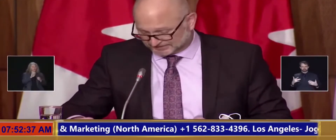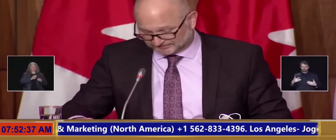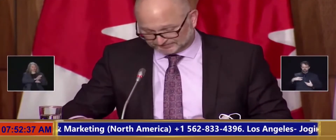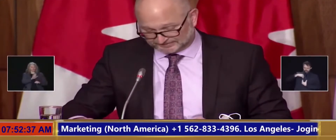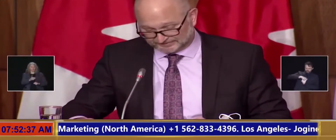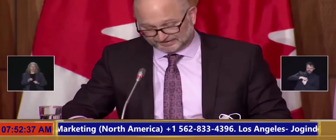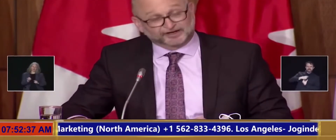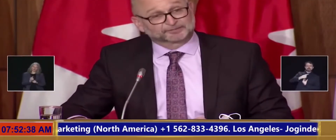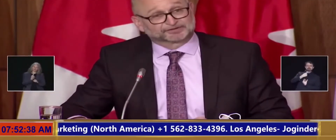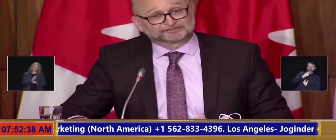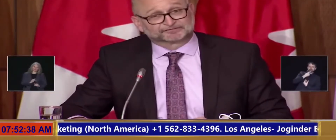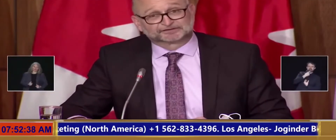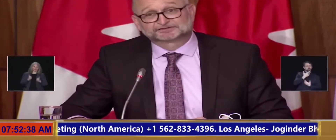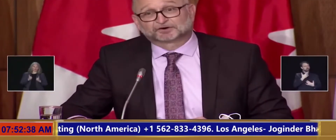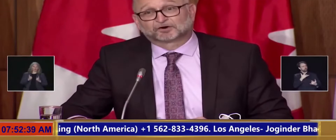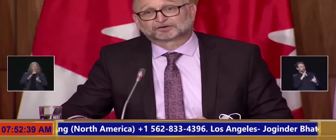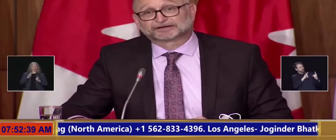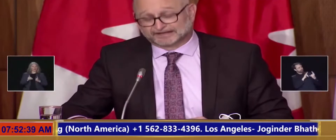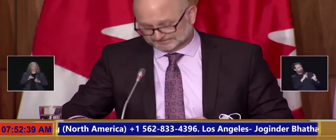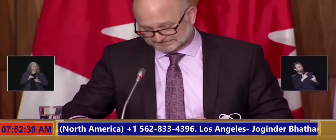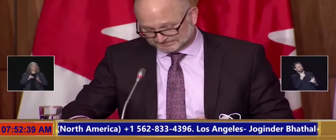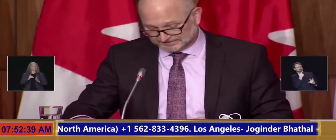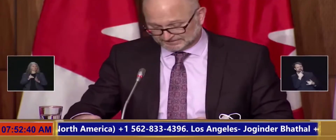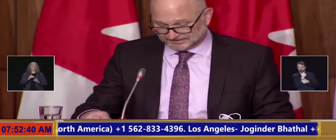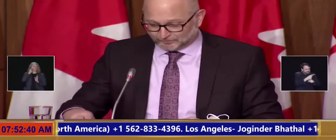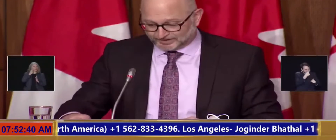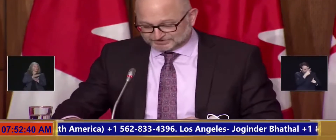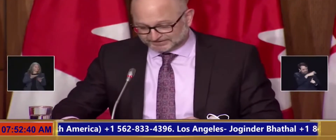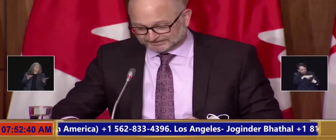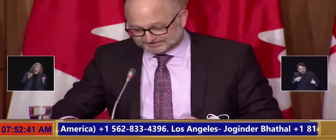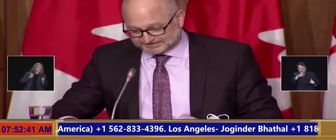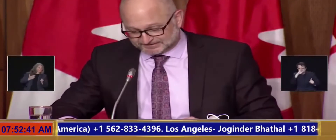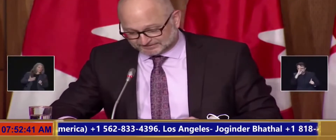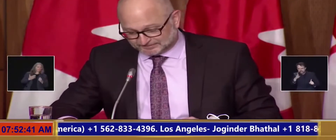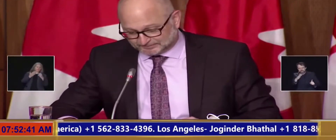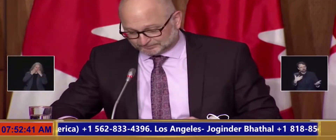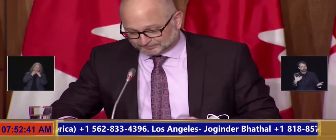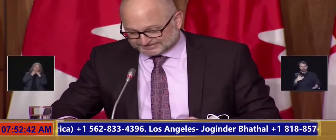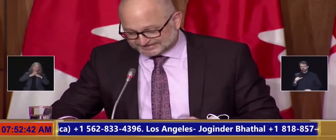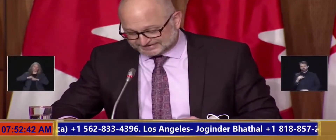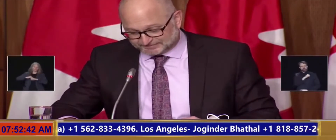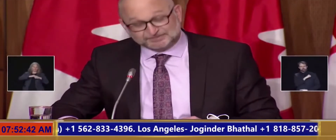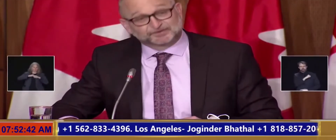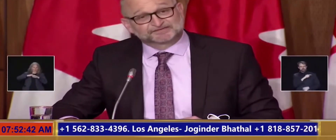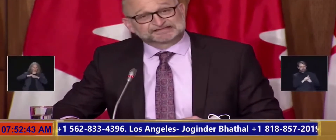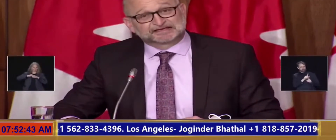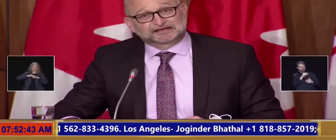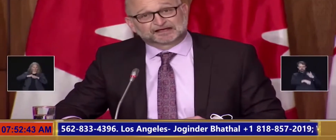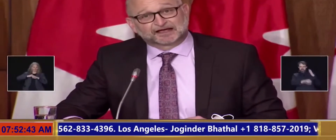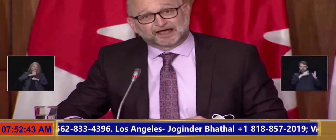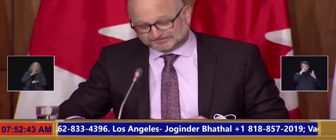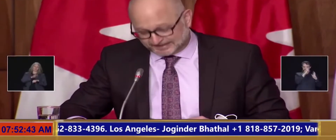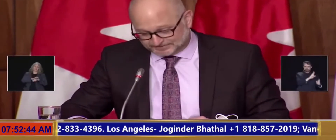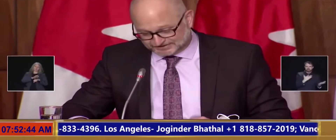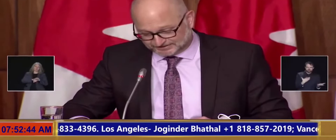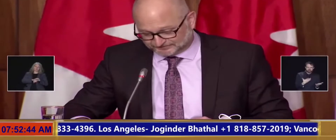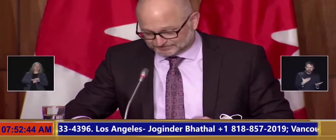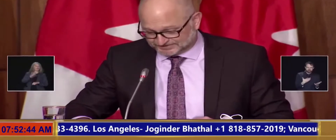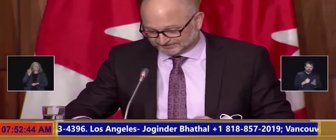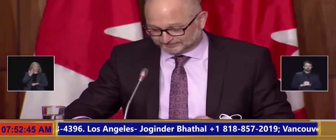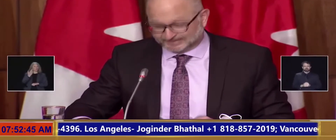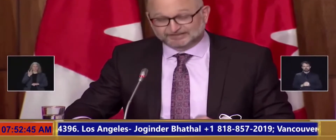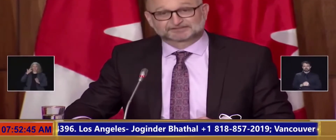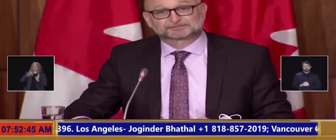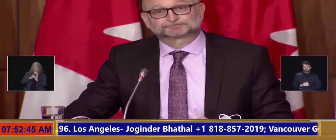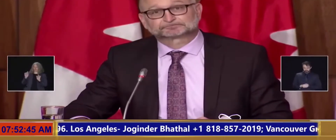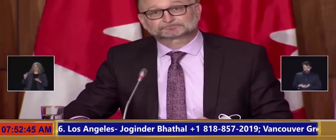fundamental to our government, and I believe to all Canadians. We are doing this precisely because we have seen how damaging